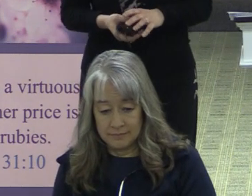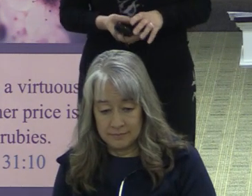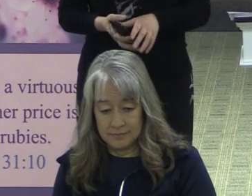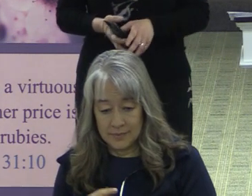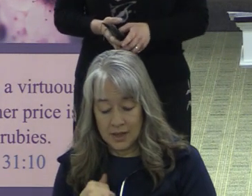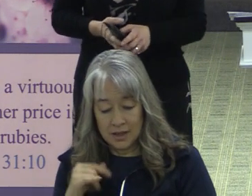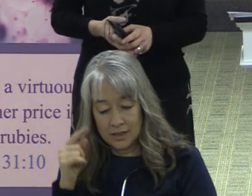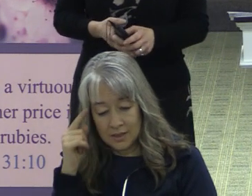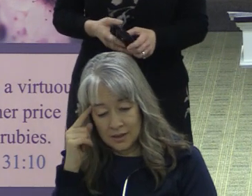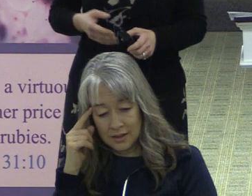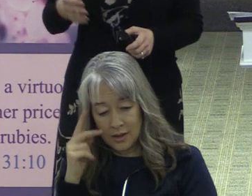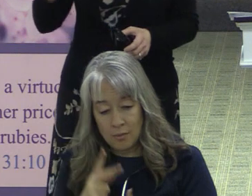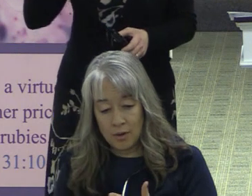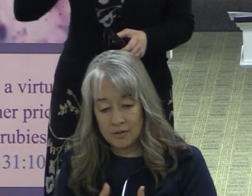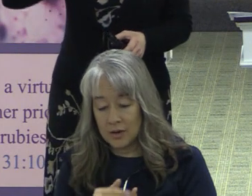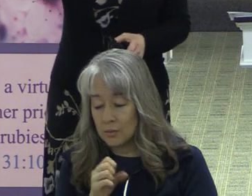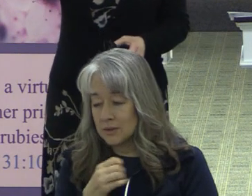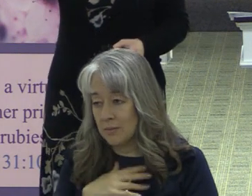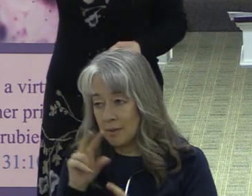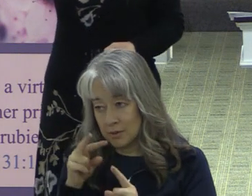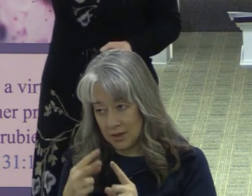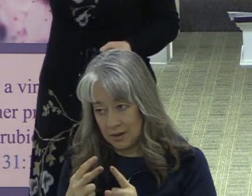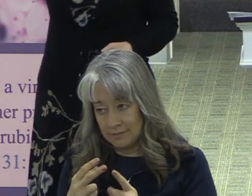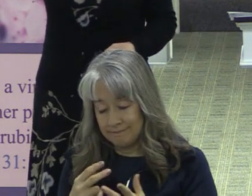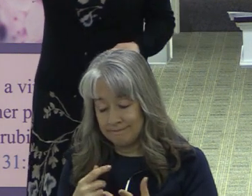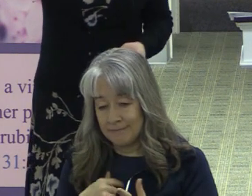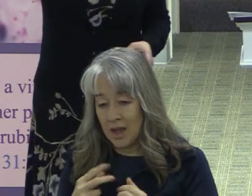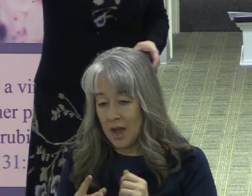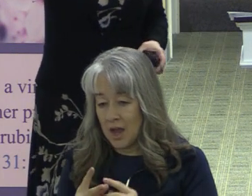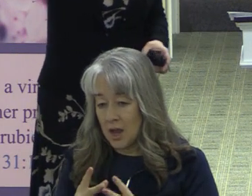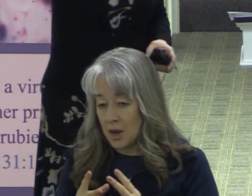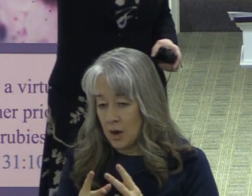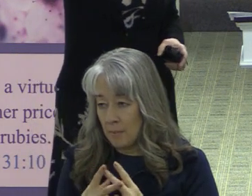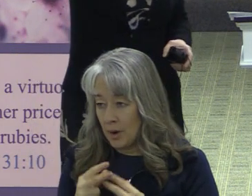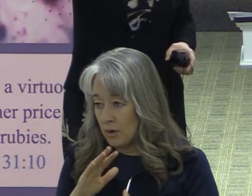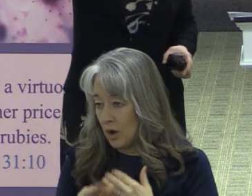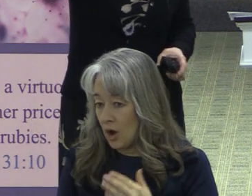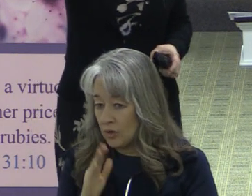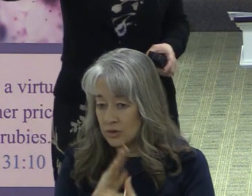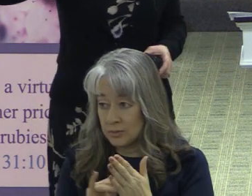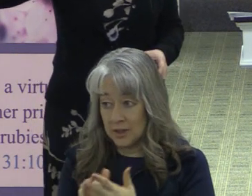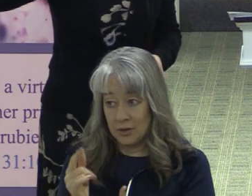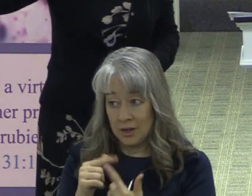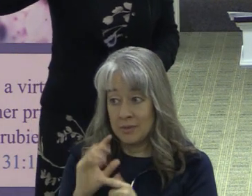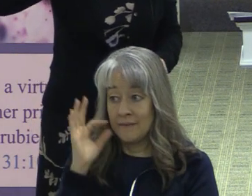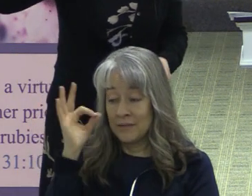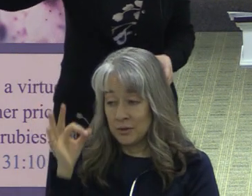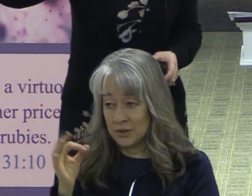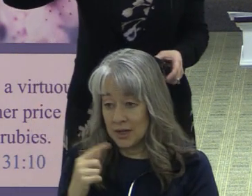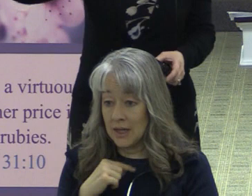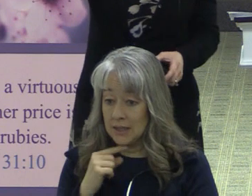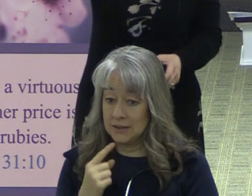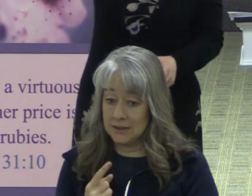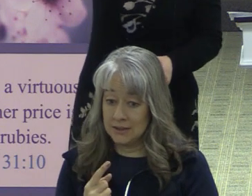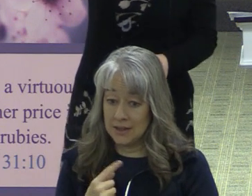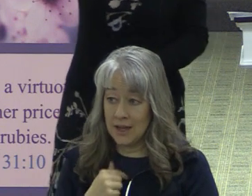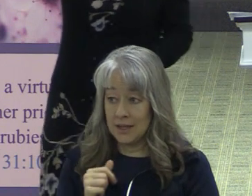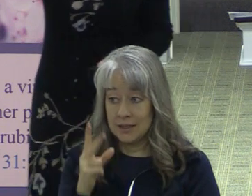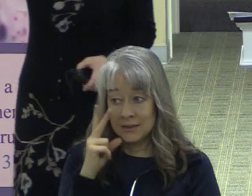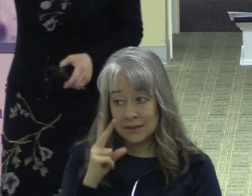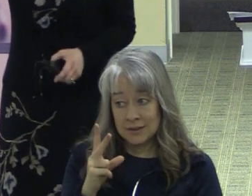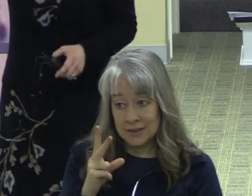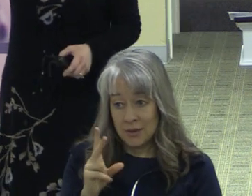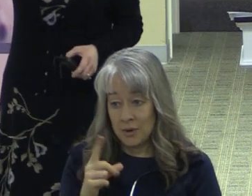I think part of it was my perspective. I borrowed all the troubles that were going to come in the future, and I said, I can